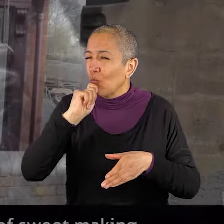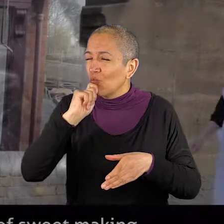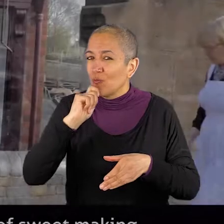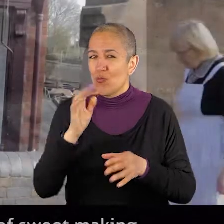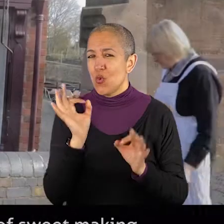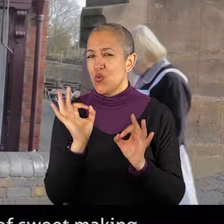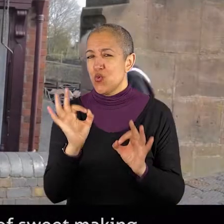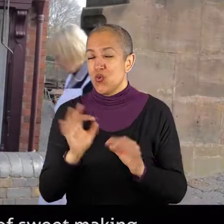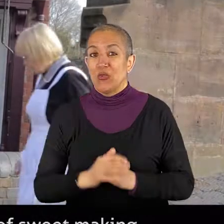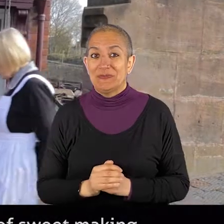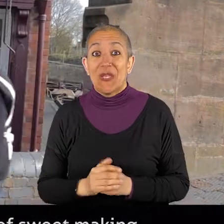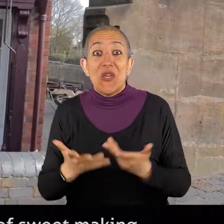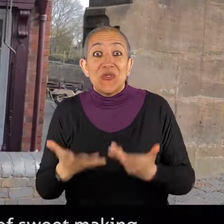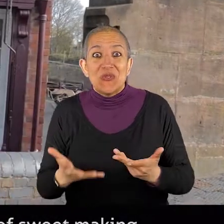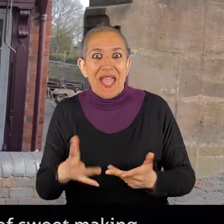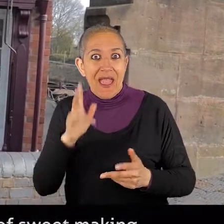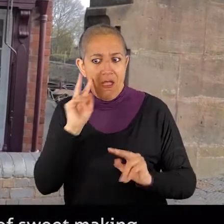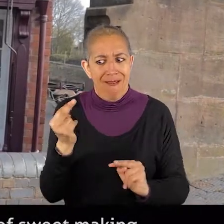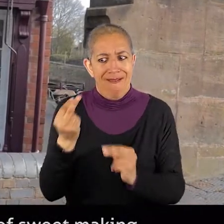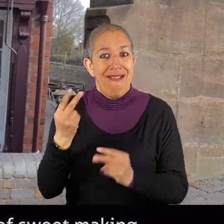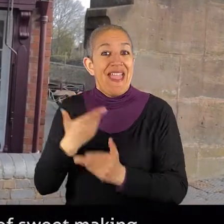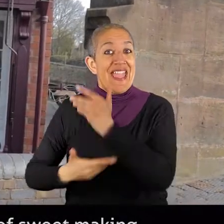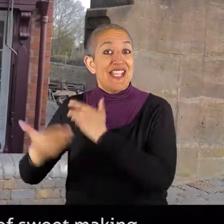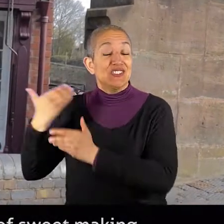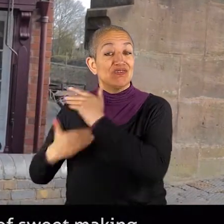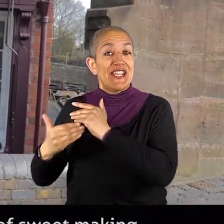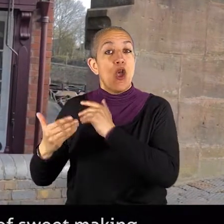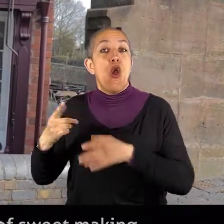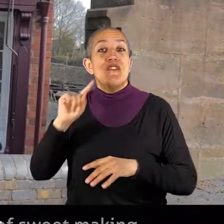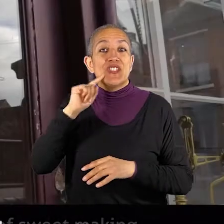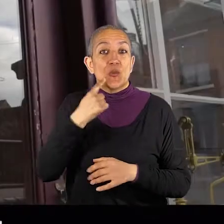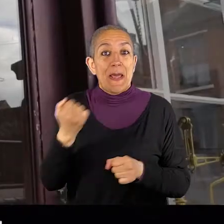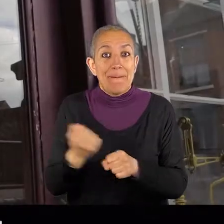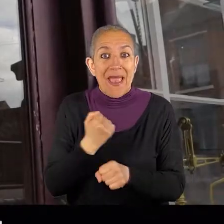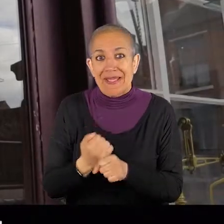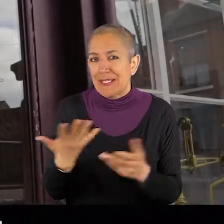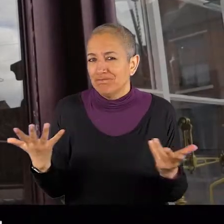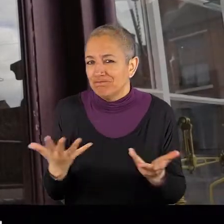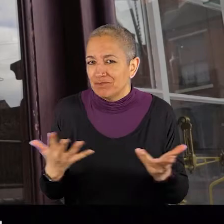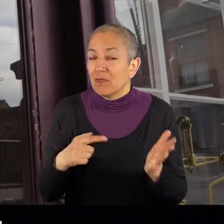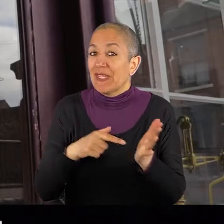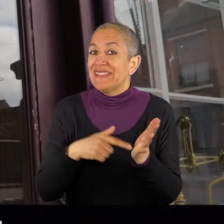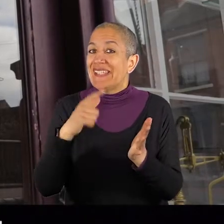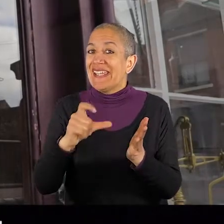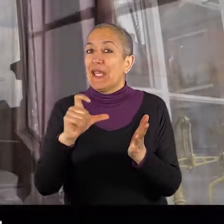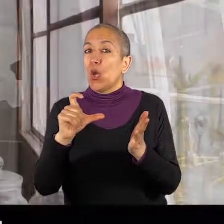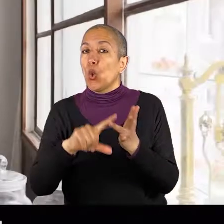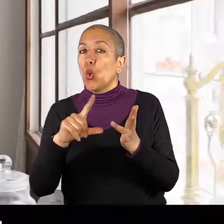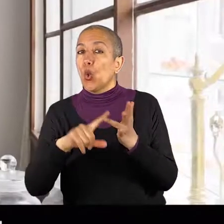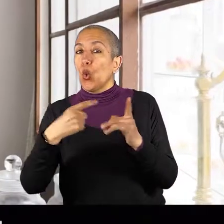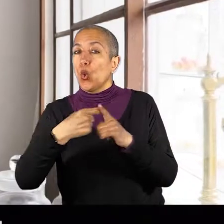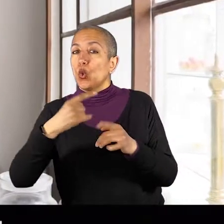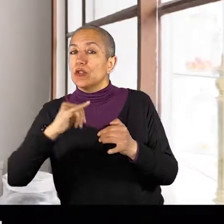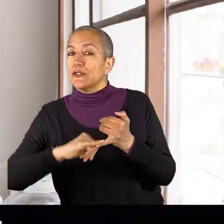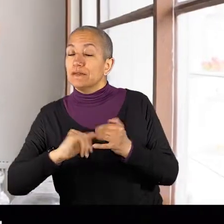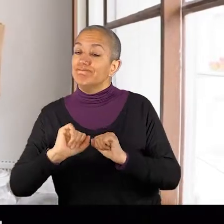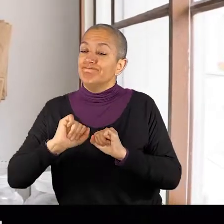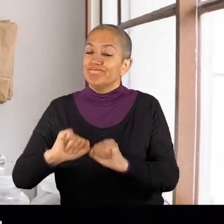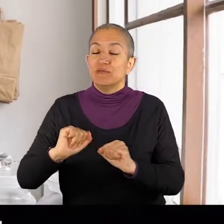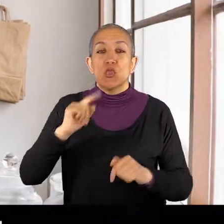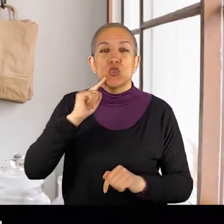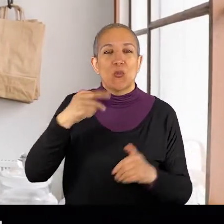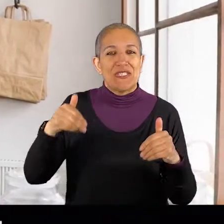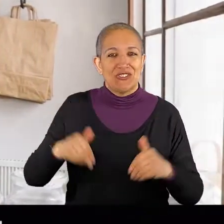Today we are delving into the history of sweet making inside T. Cook's sweet shop.